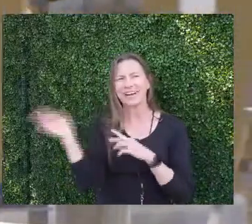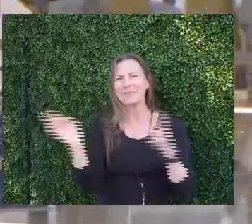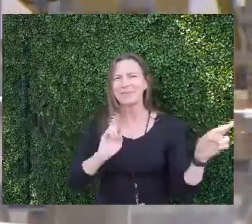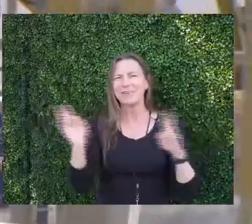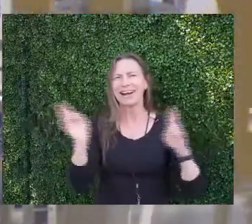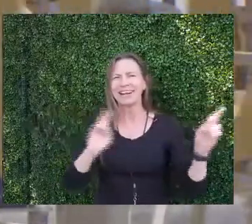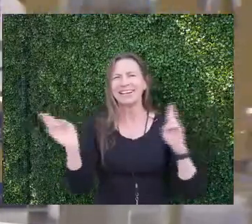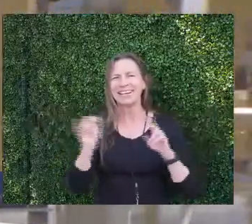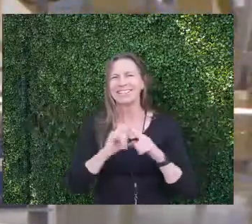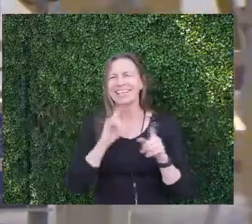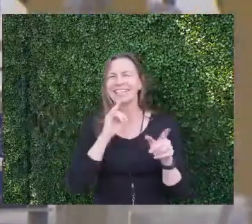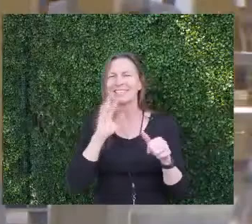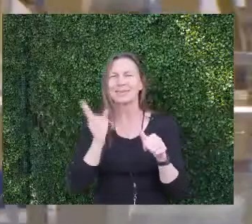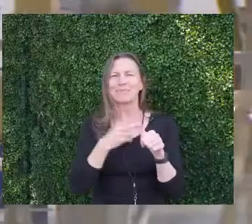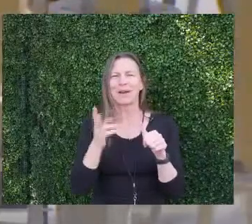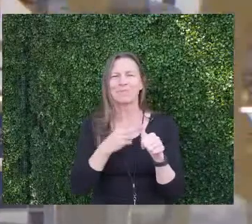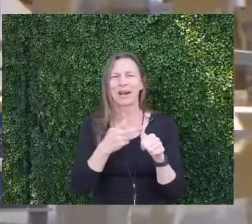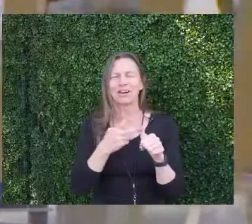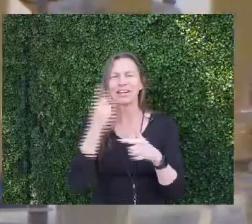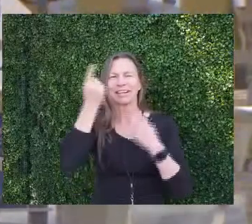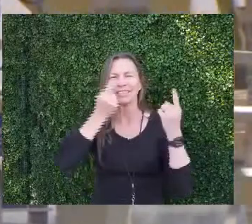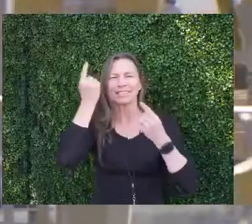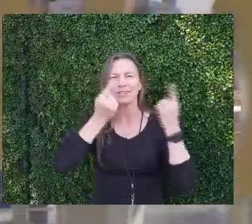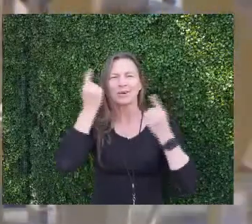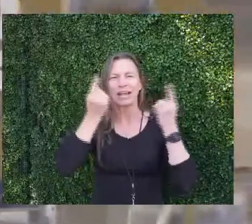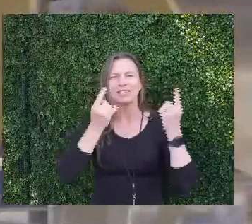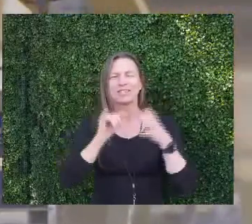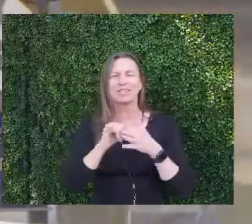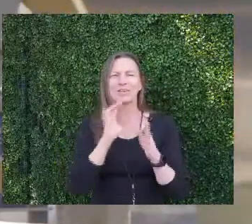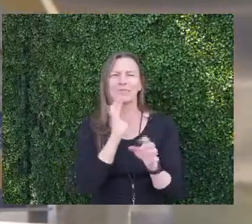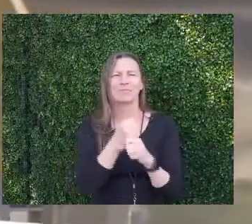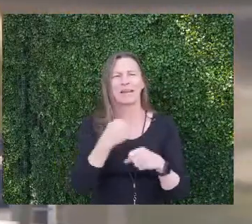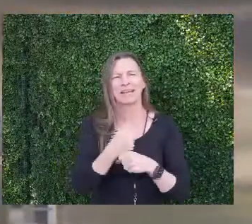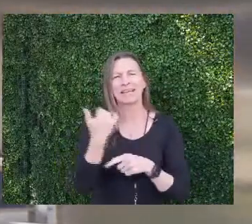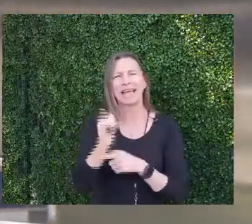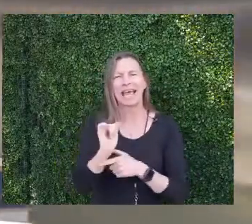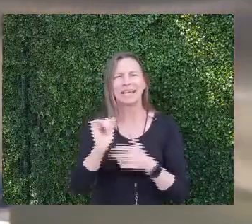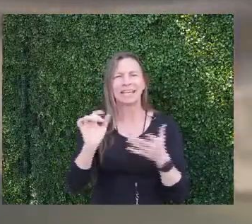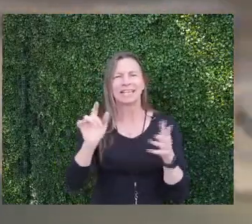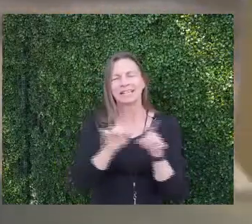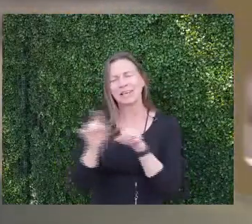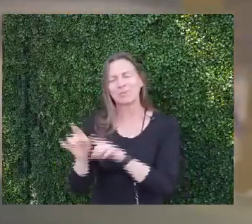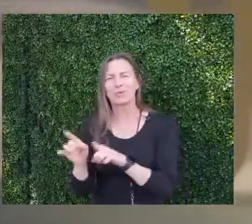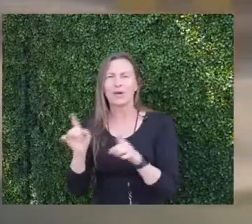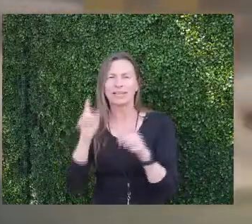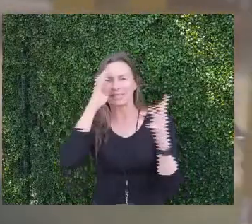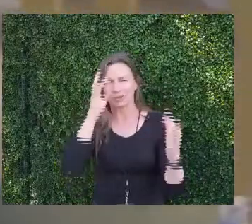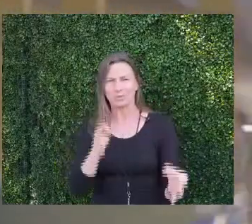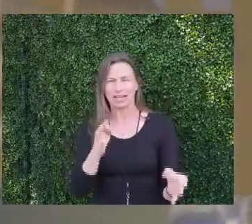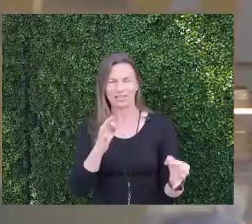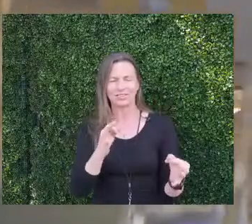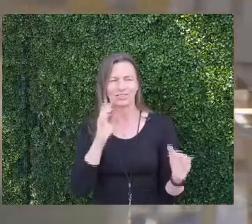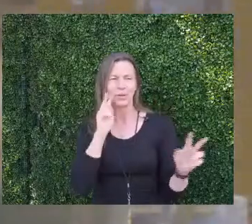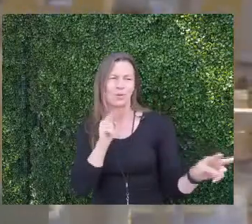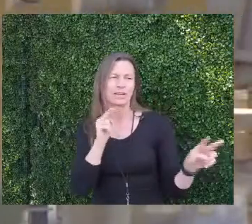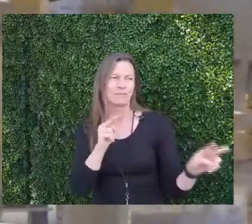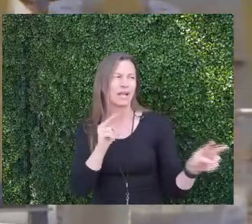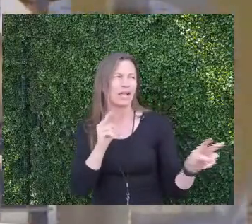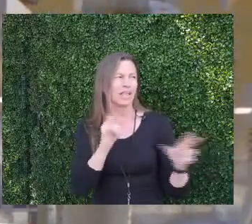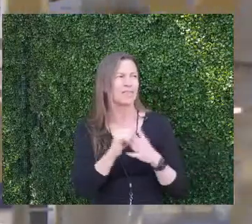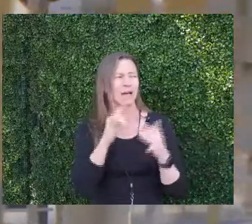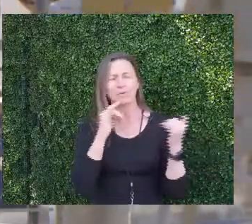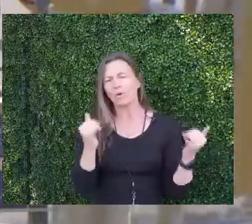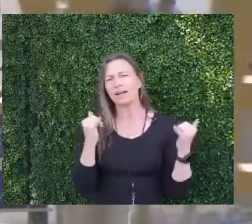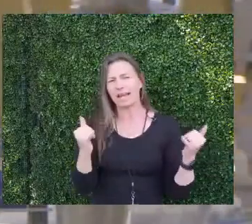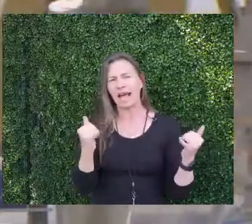primary consideration for making any subsequent determinations. But we'll keep an eye on that. But at this moment, we're confident on the basis